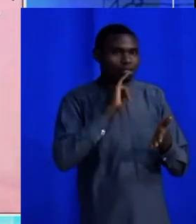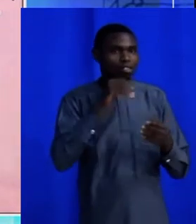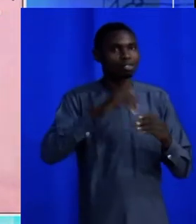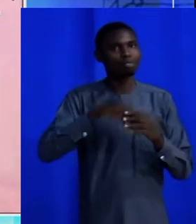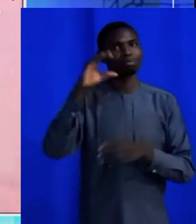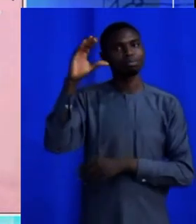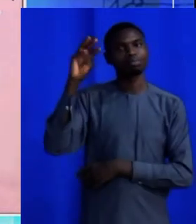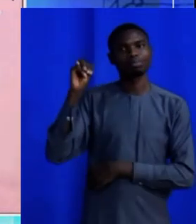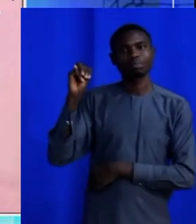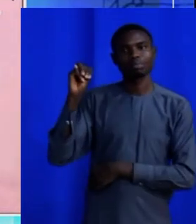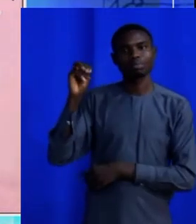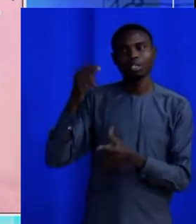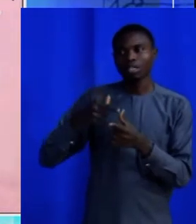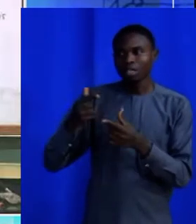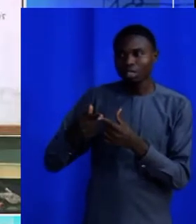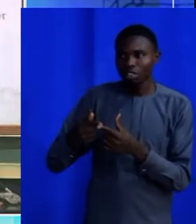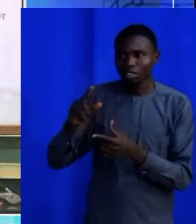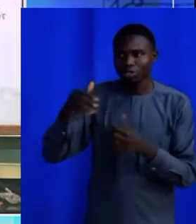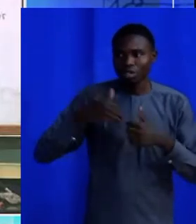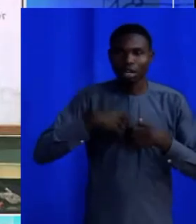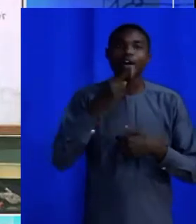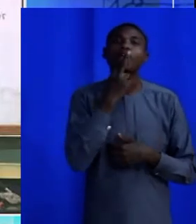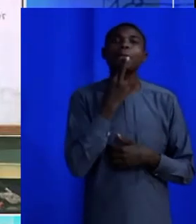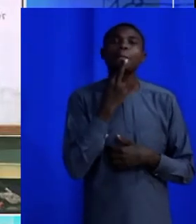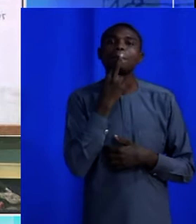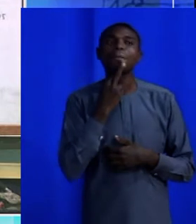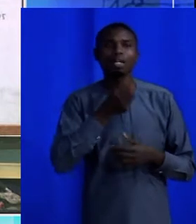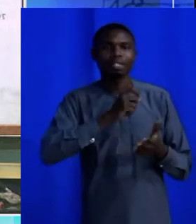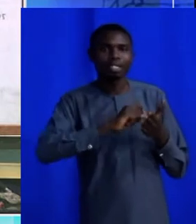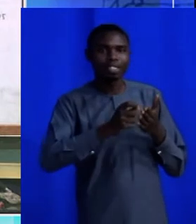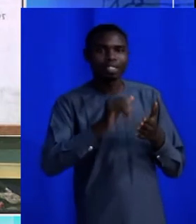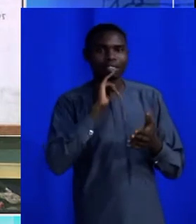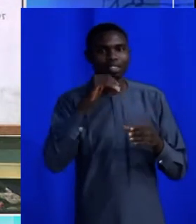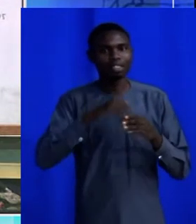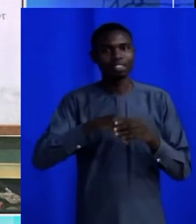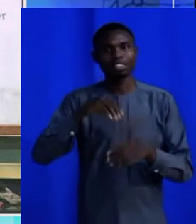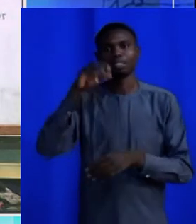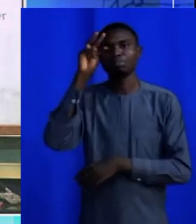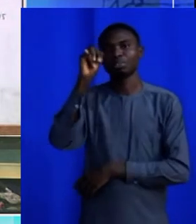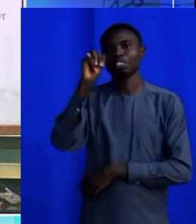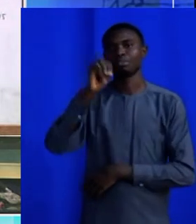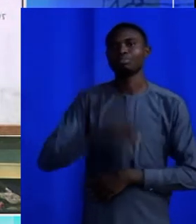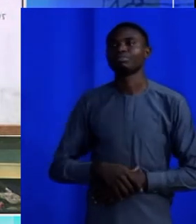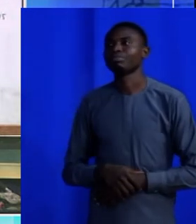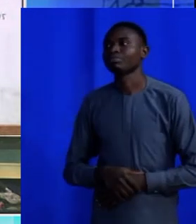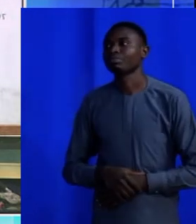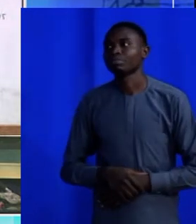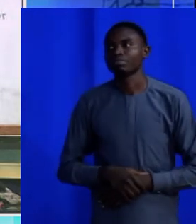Then, source of organic matter, we all know. Sheep,